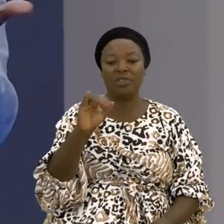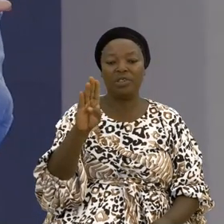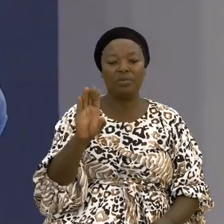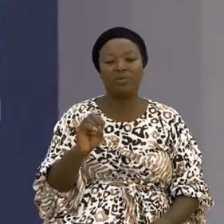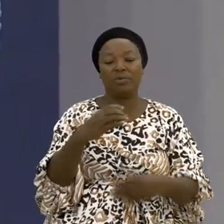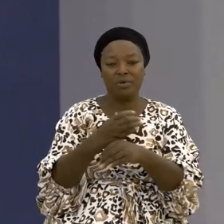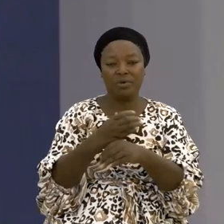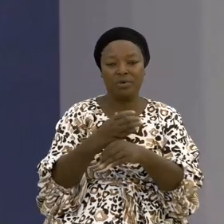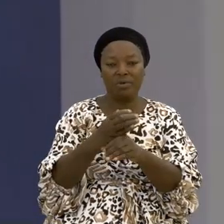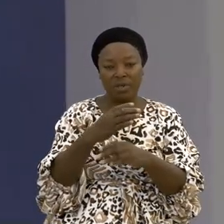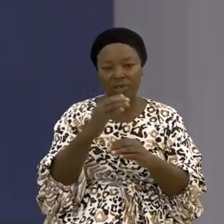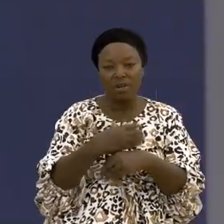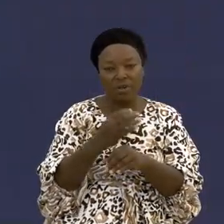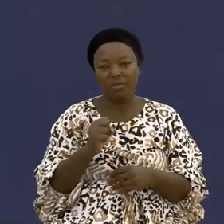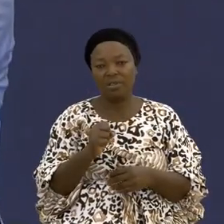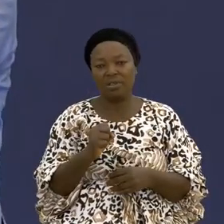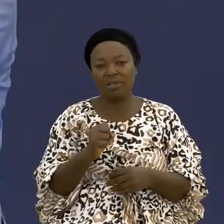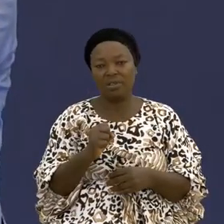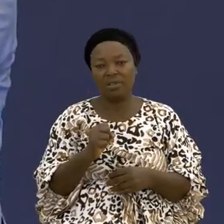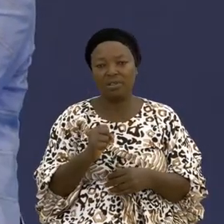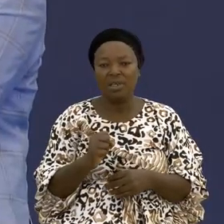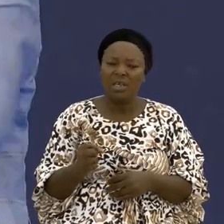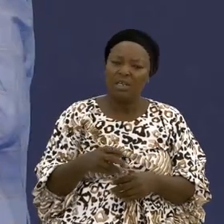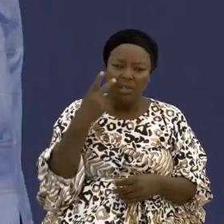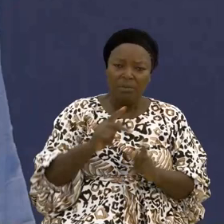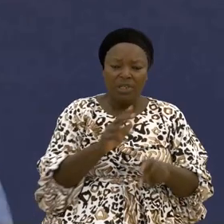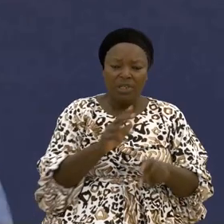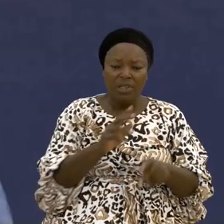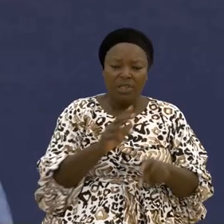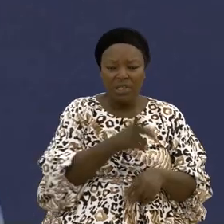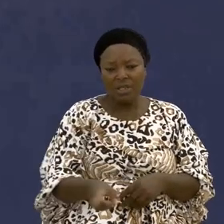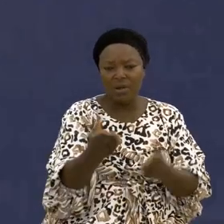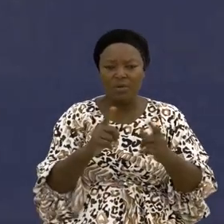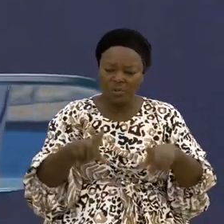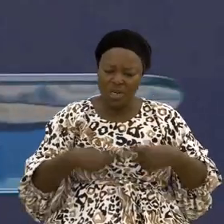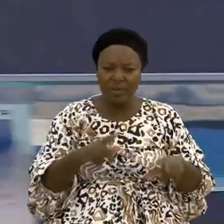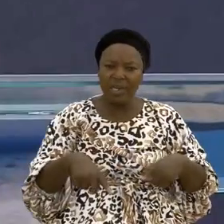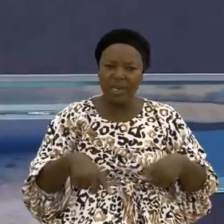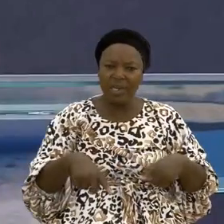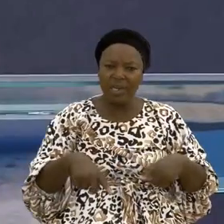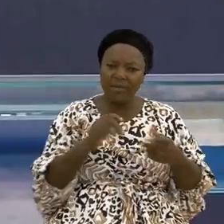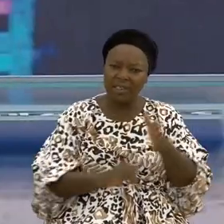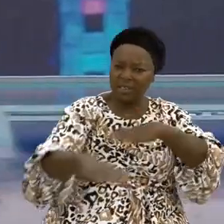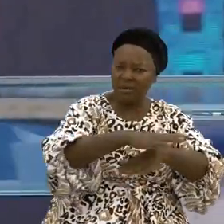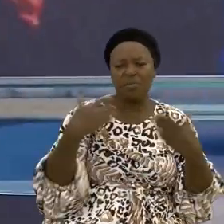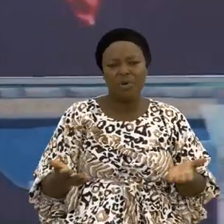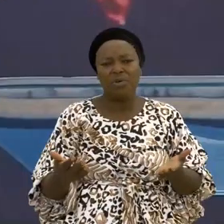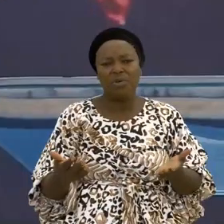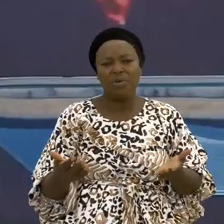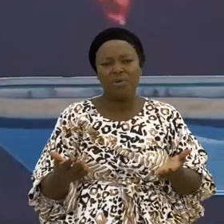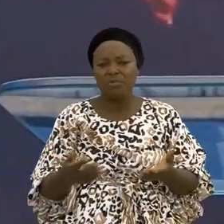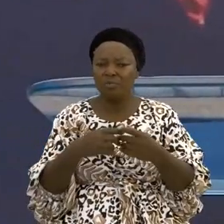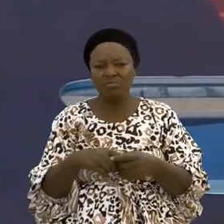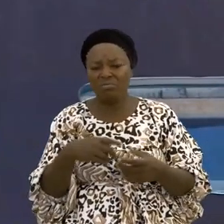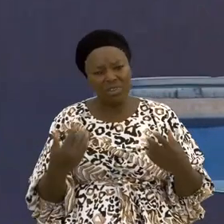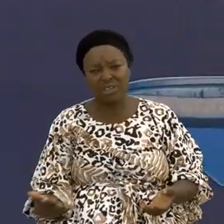to live a life that is above birth. They try on their own, they could not. And when